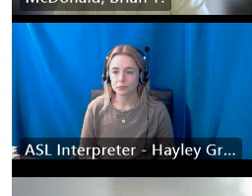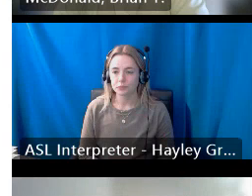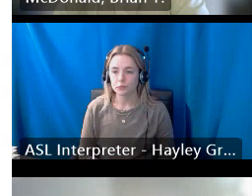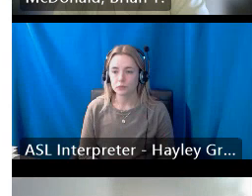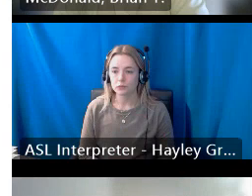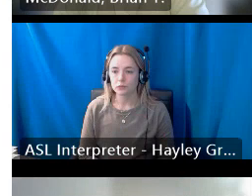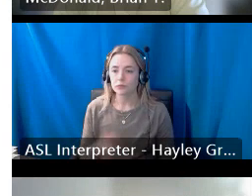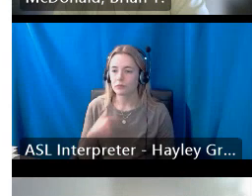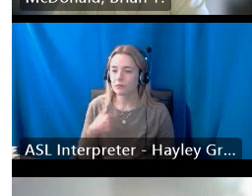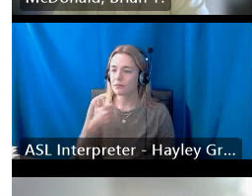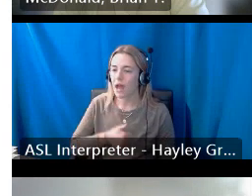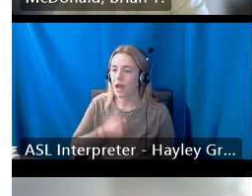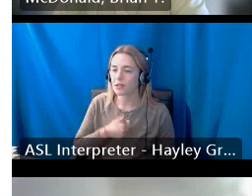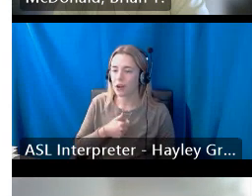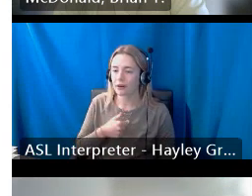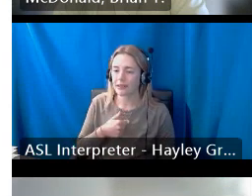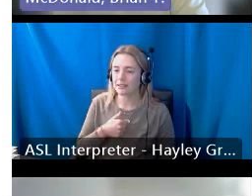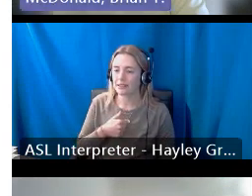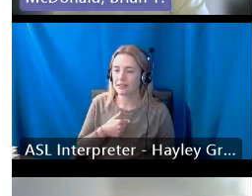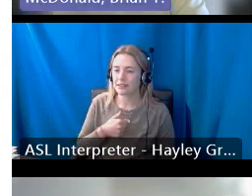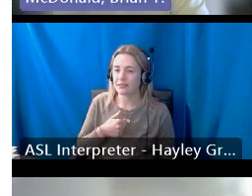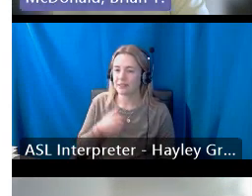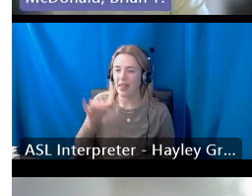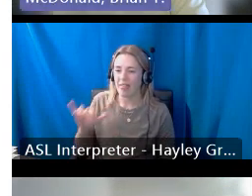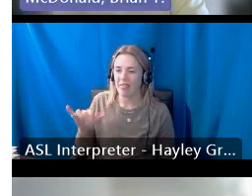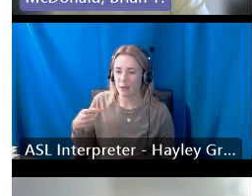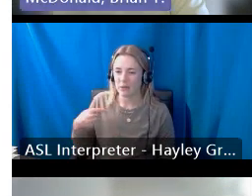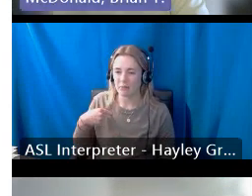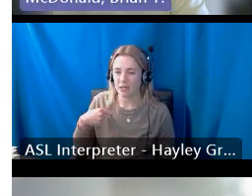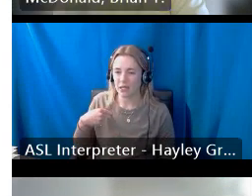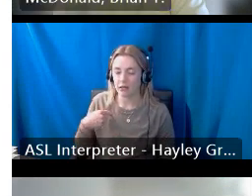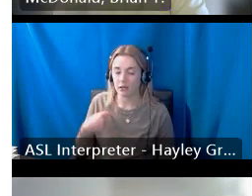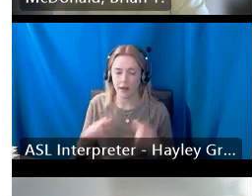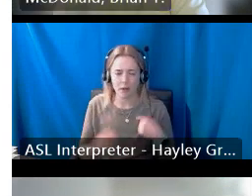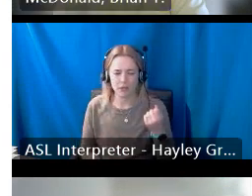I'm sorry, Professor McDonald, that was me. Yeah, I don't understand your text.